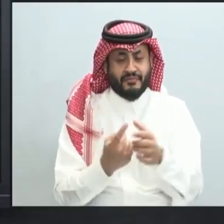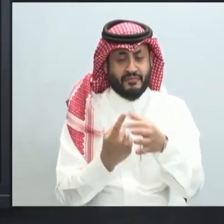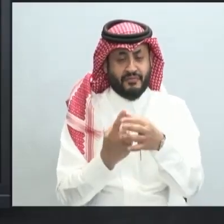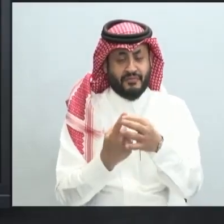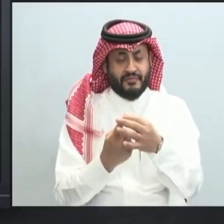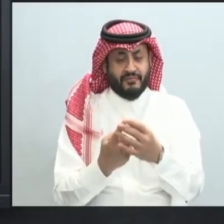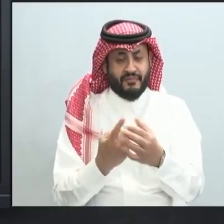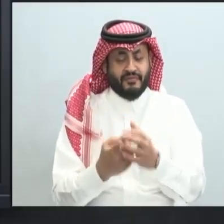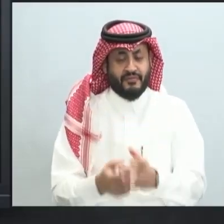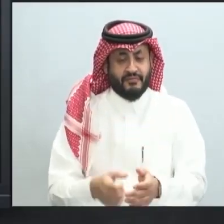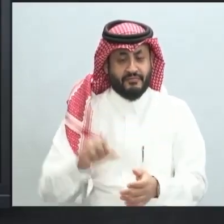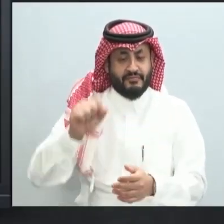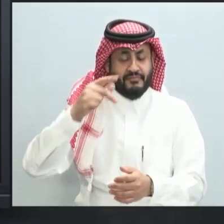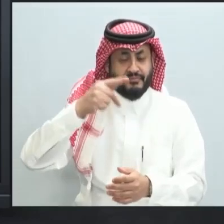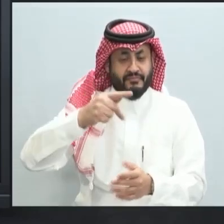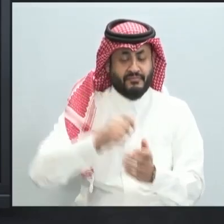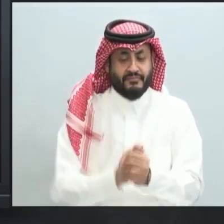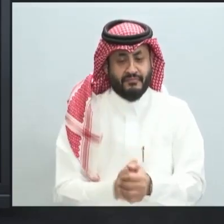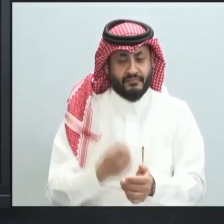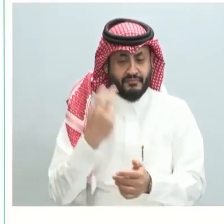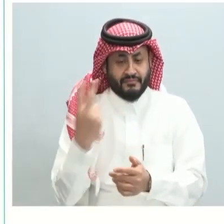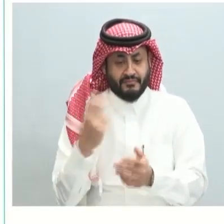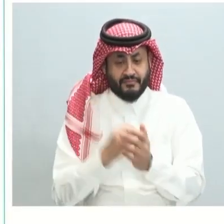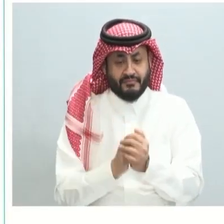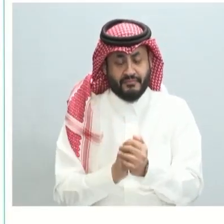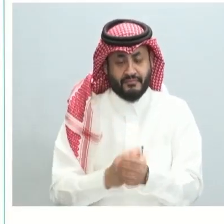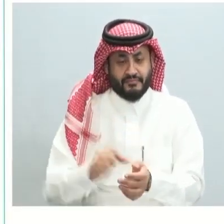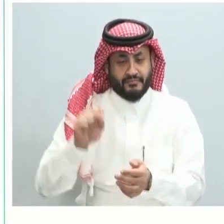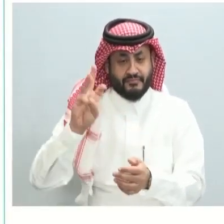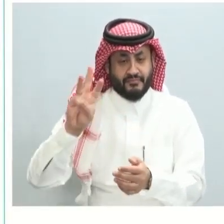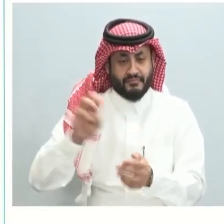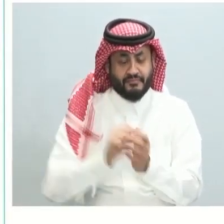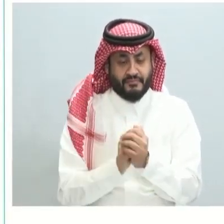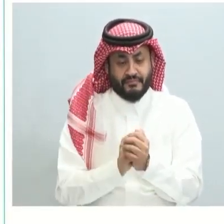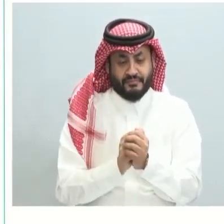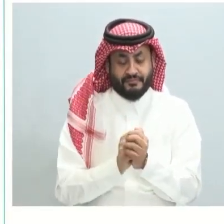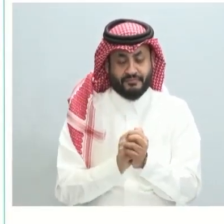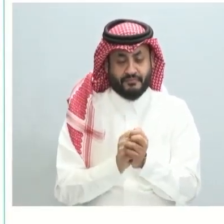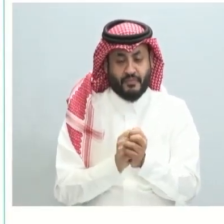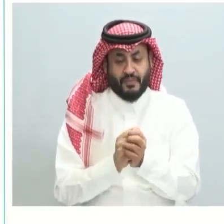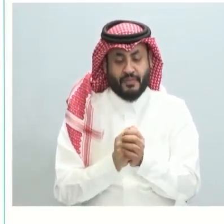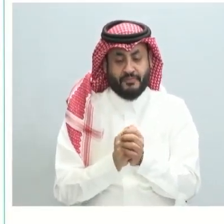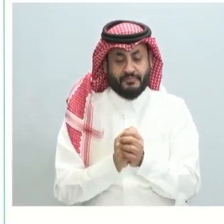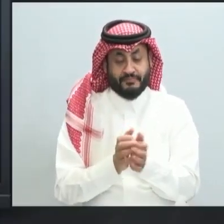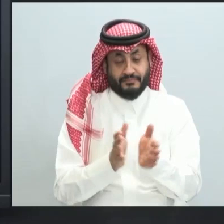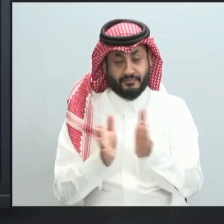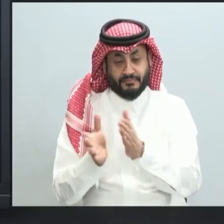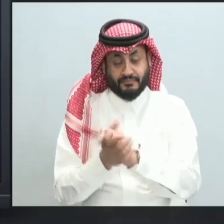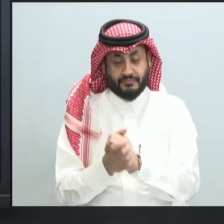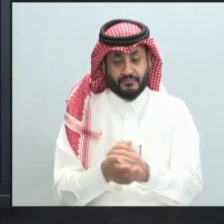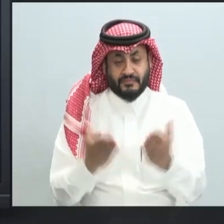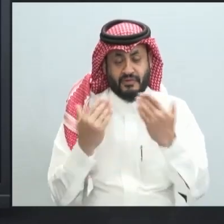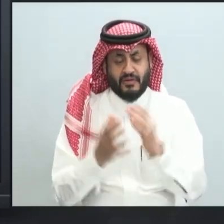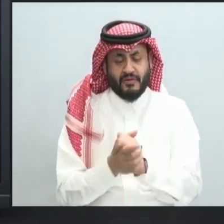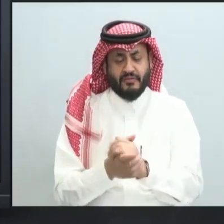with SP and also the other sound that starts with SW. And also we learned that,